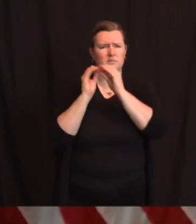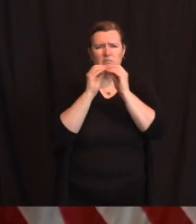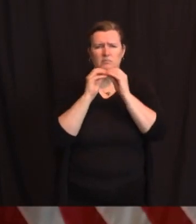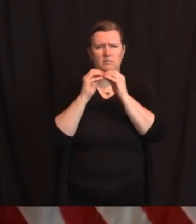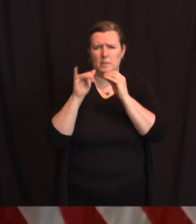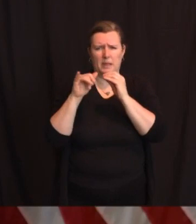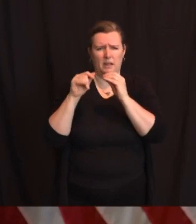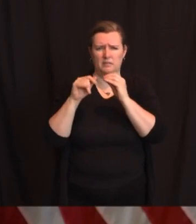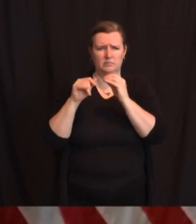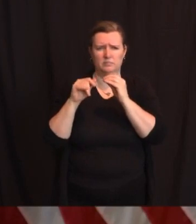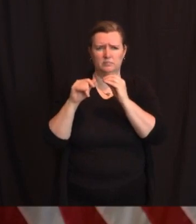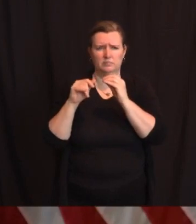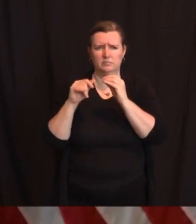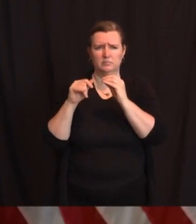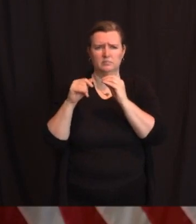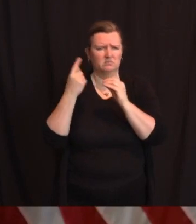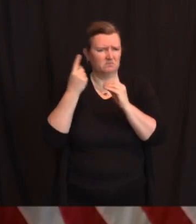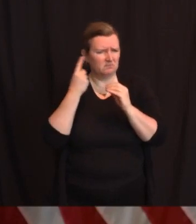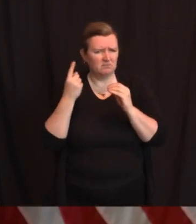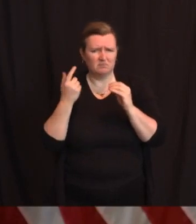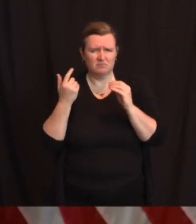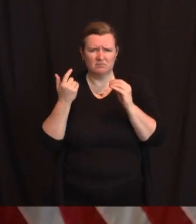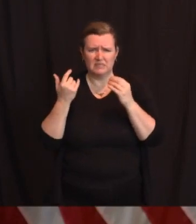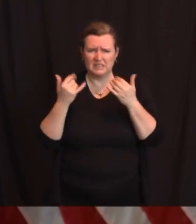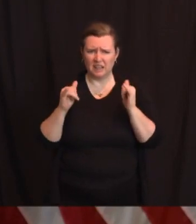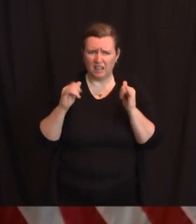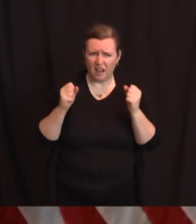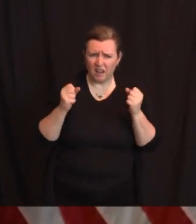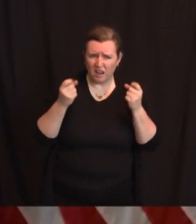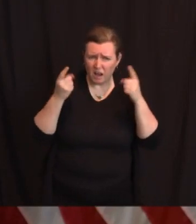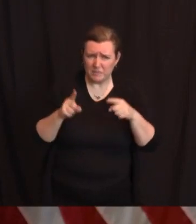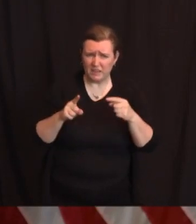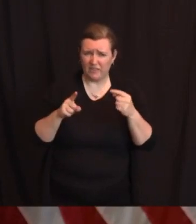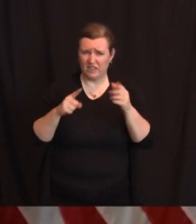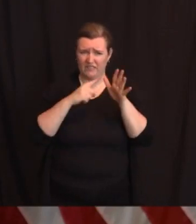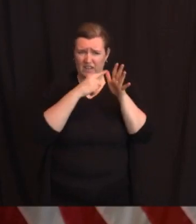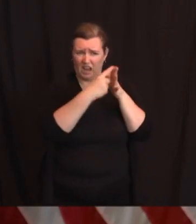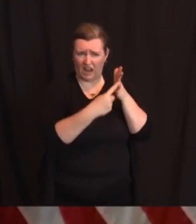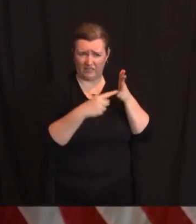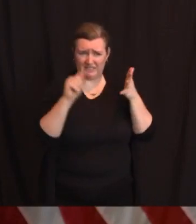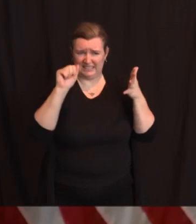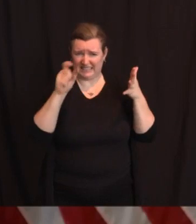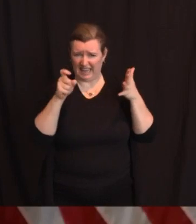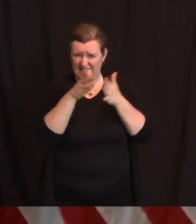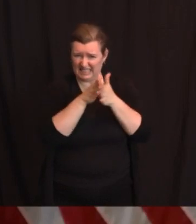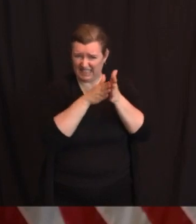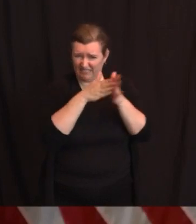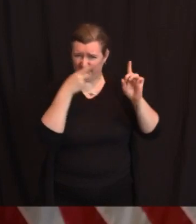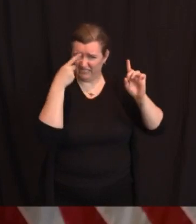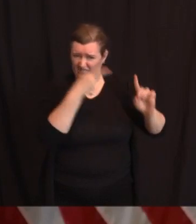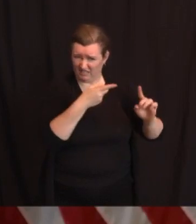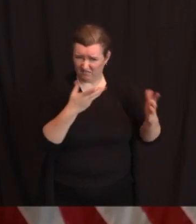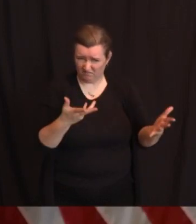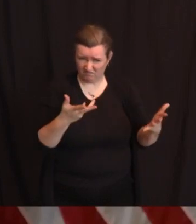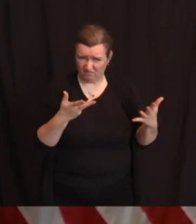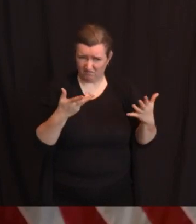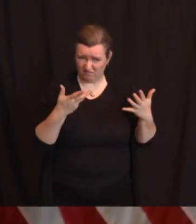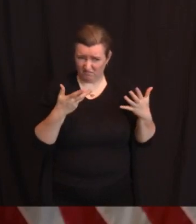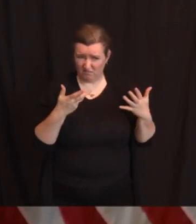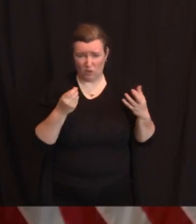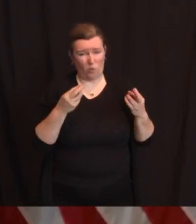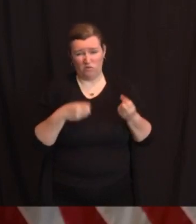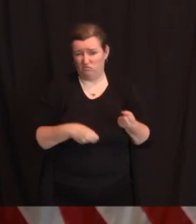feasible during the recession, or are all those incentives just totally out of the window and not at all happening? Yeah, man, I would